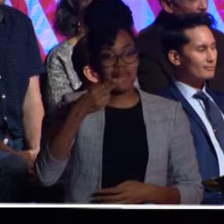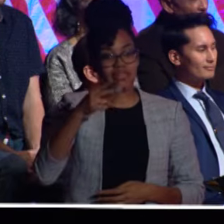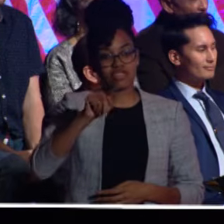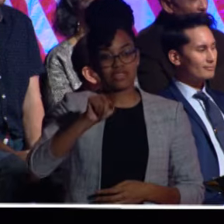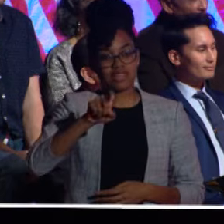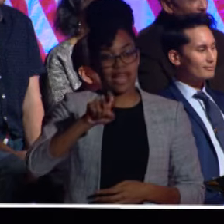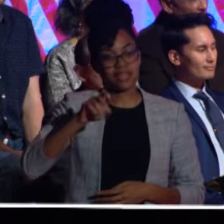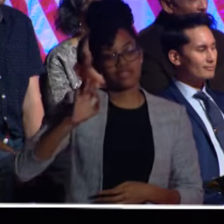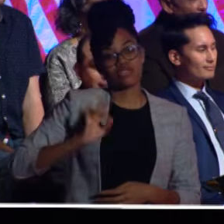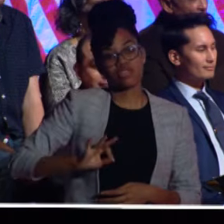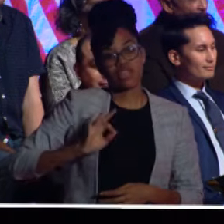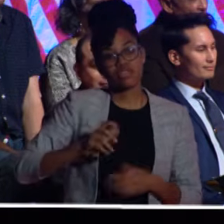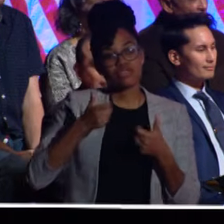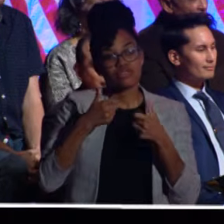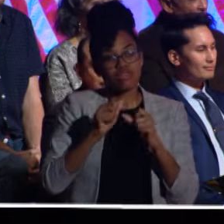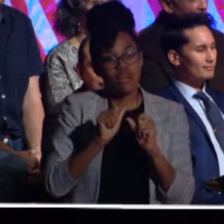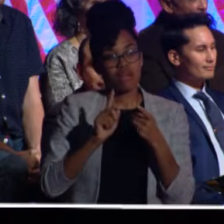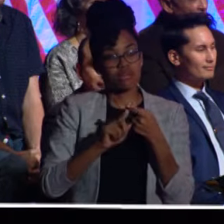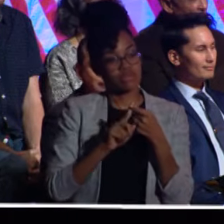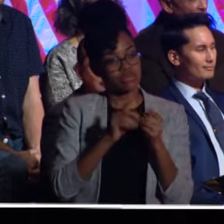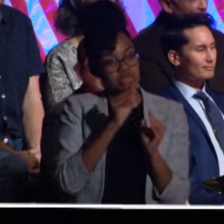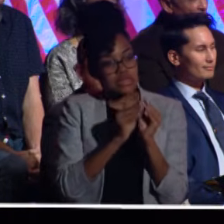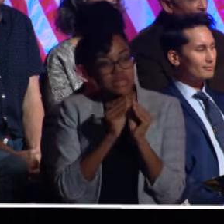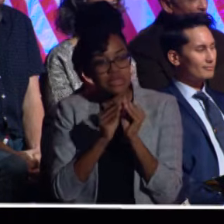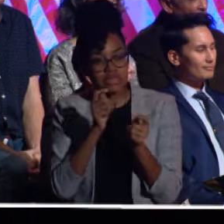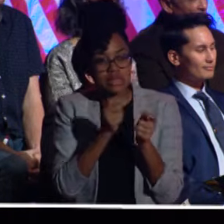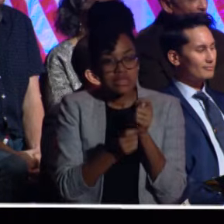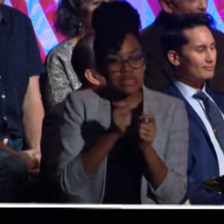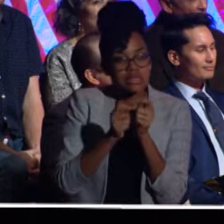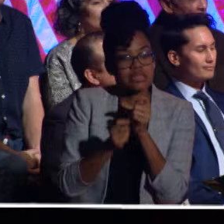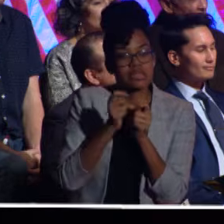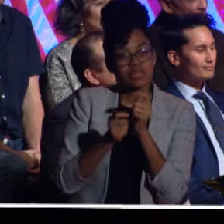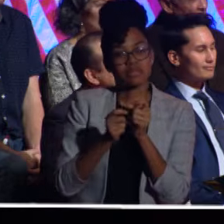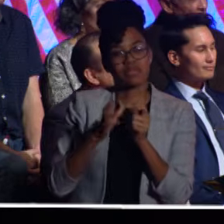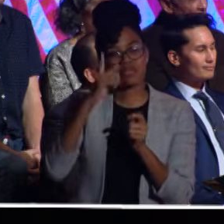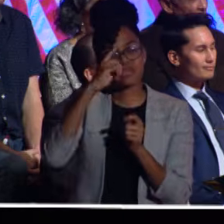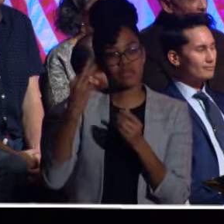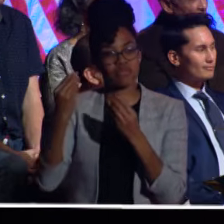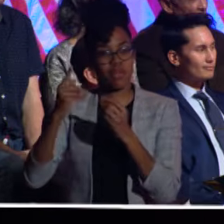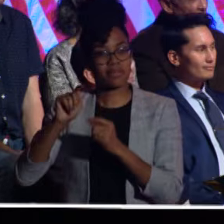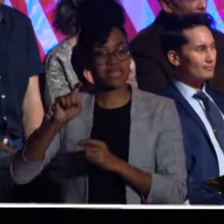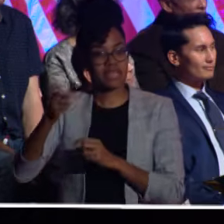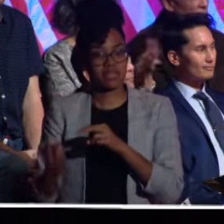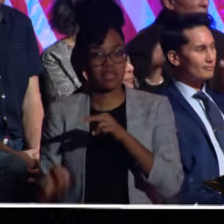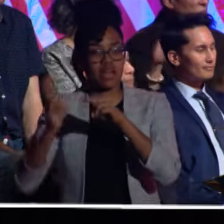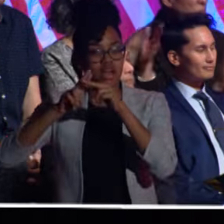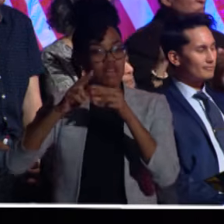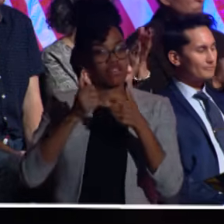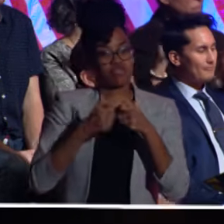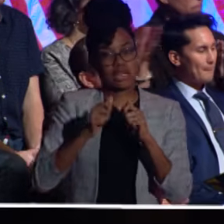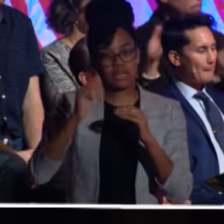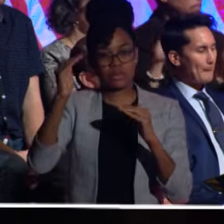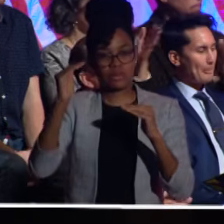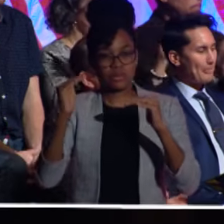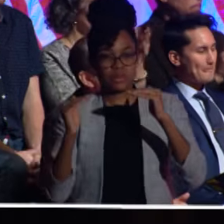for low and moderate income renters and homeowners to offset rising property taxes.